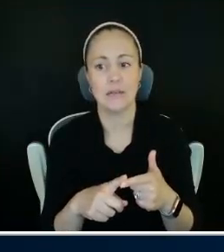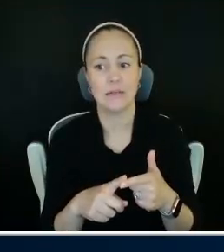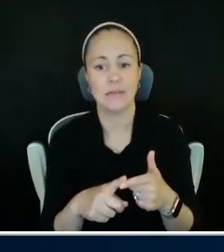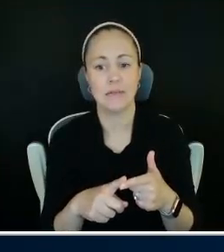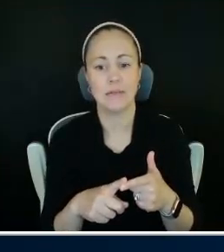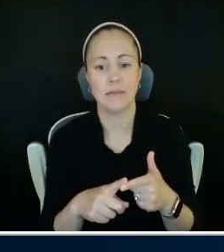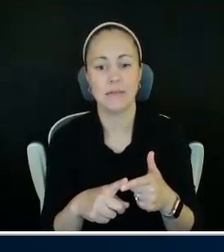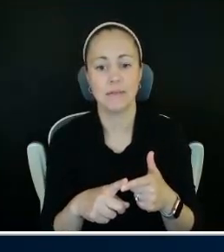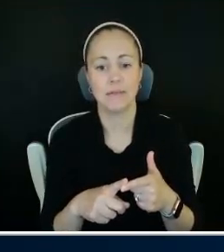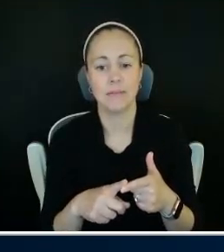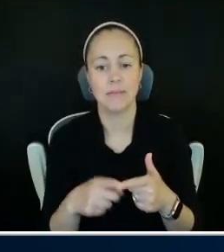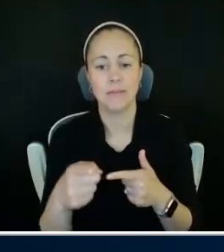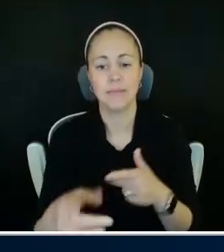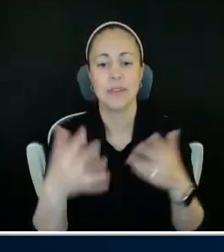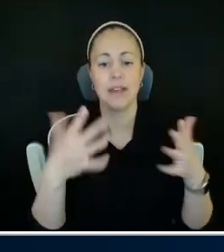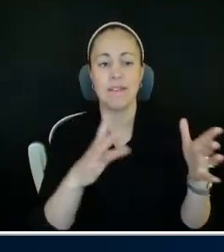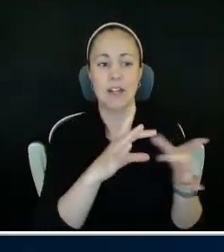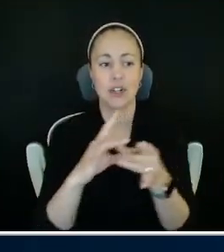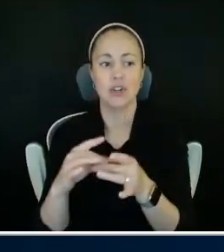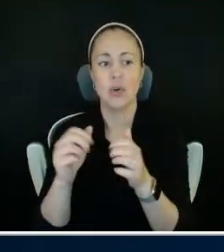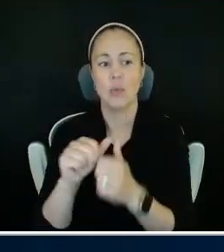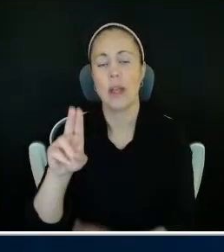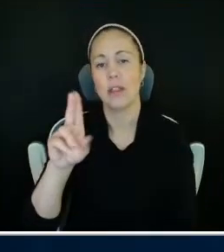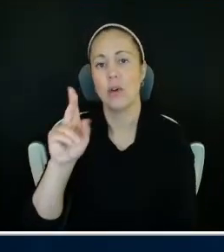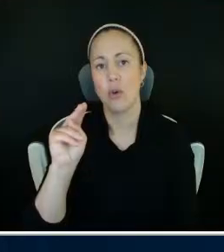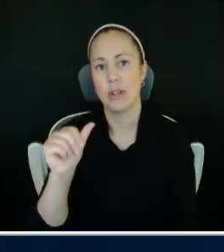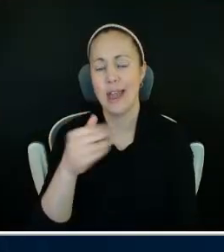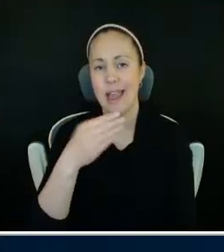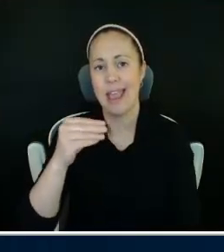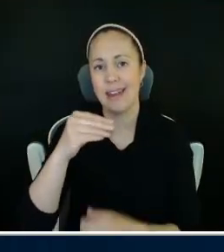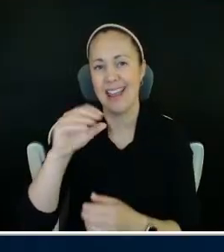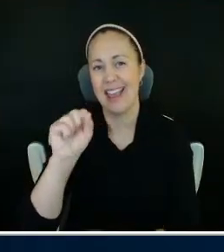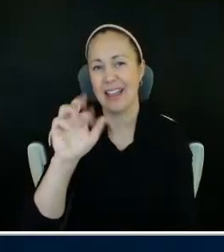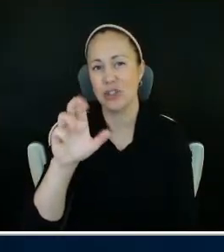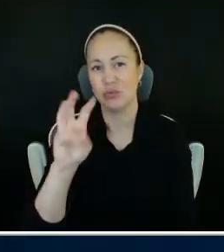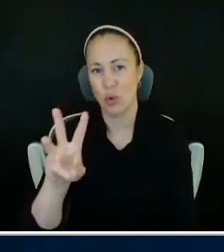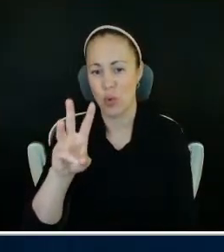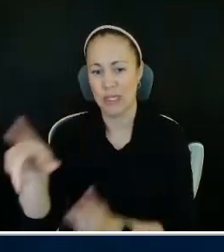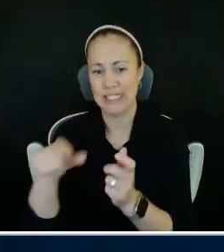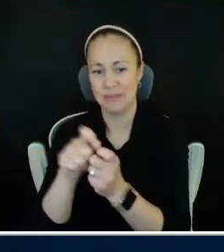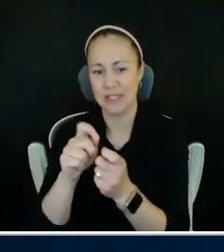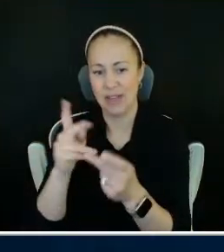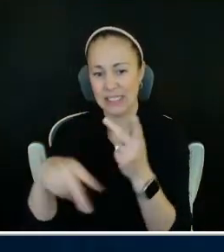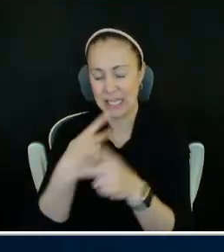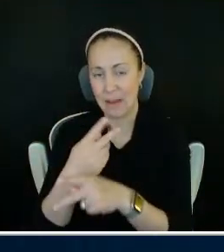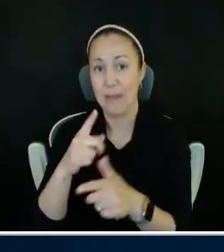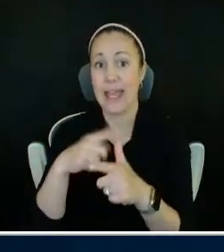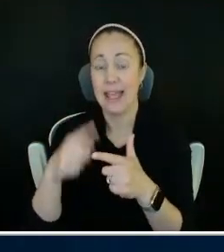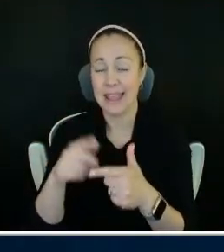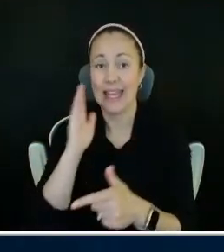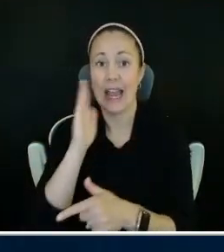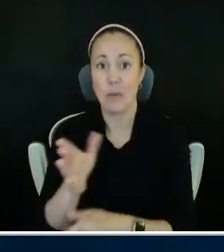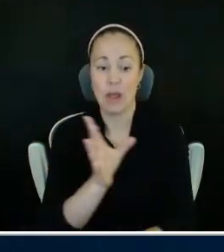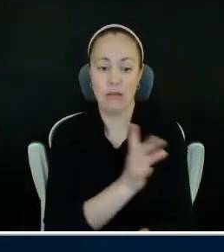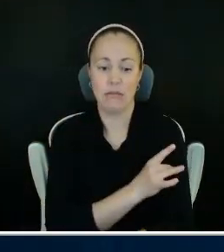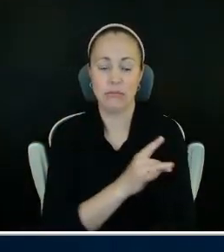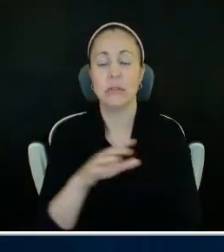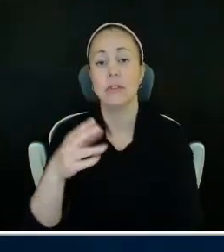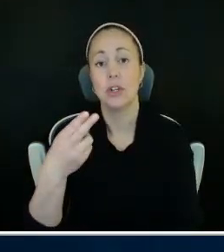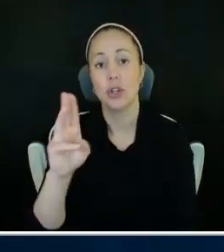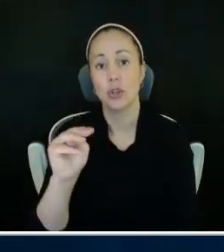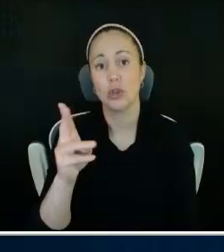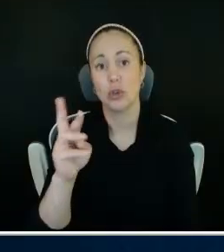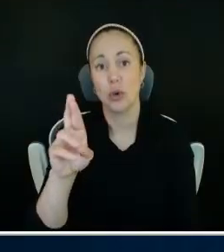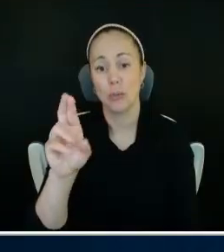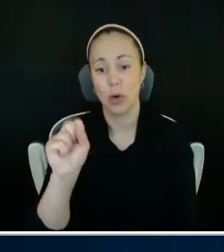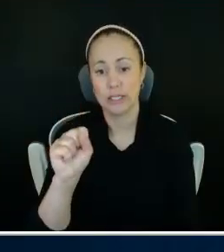her ulna with a bioabsorbable screw, and then dock it into her humerus, her upper arm, with suture